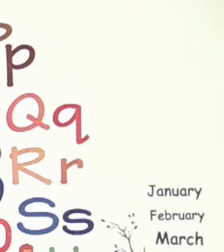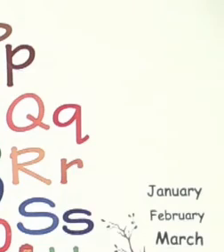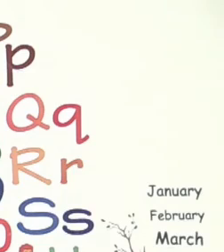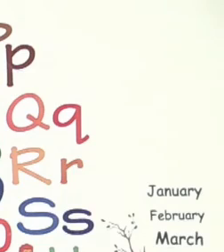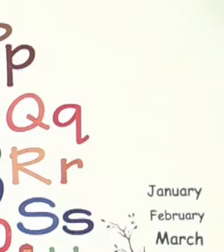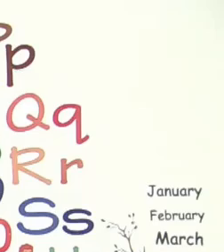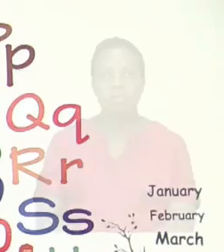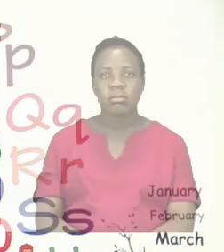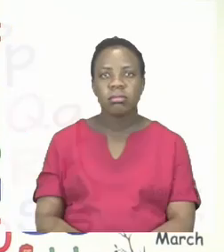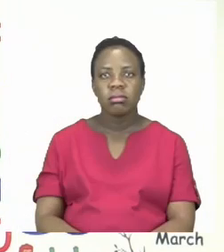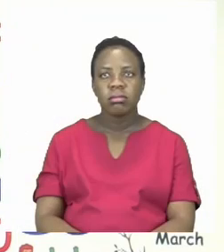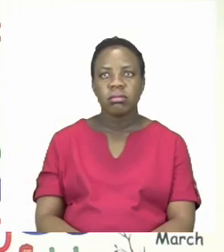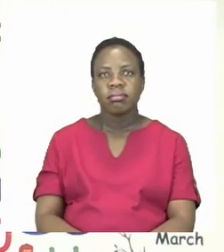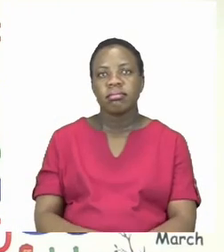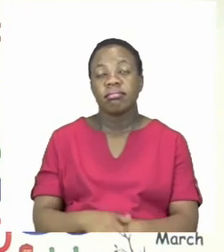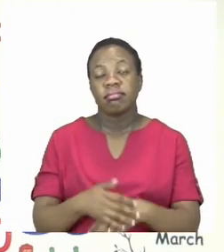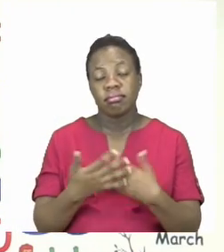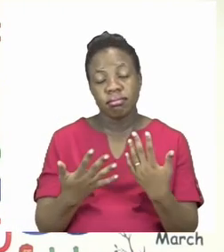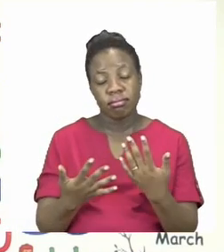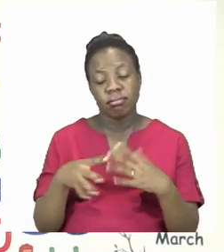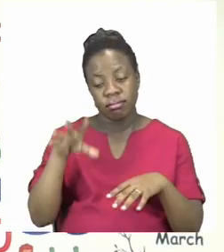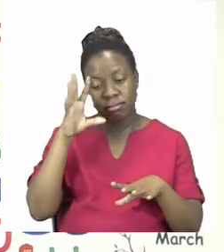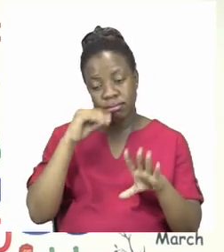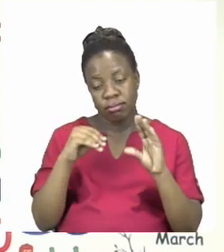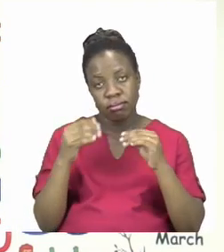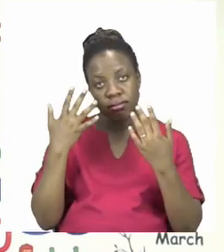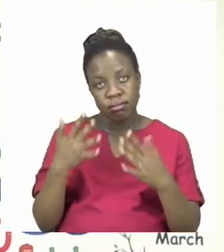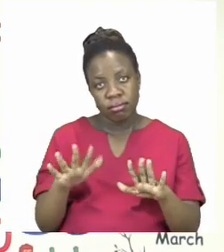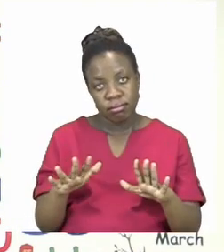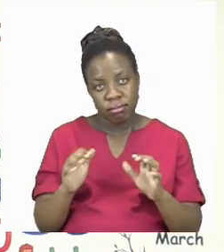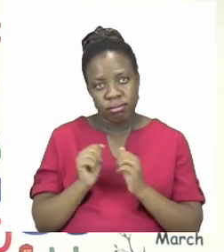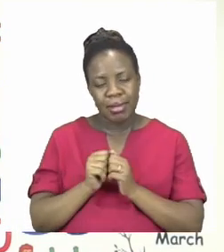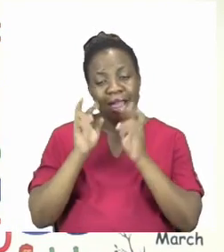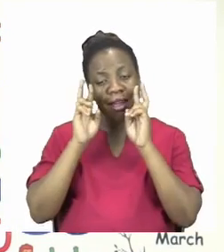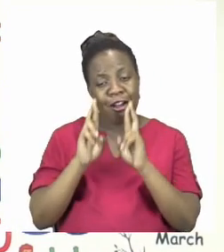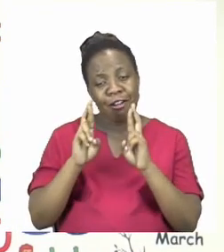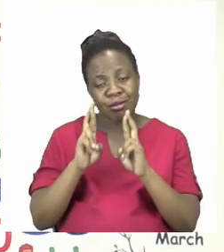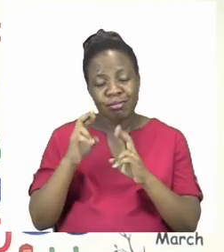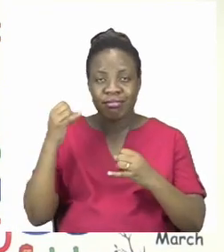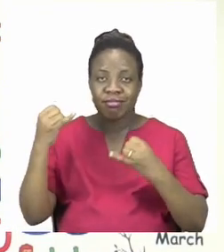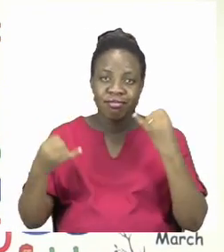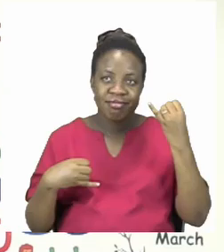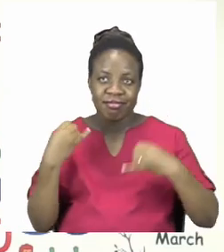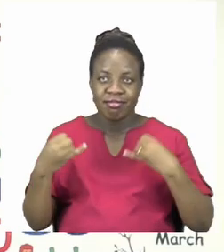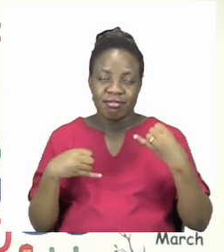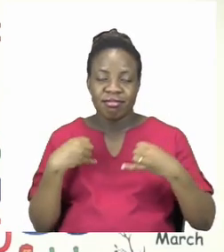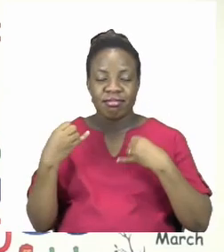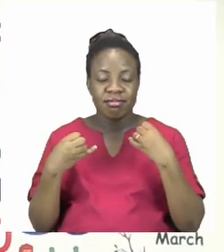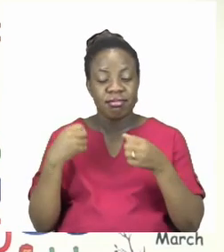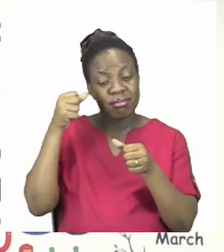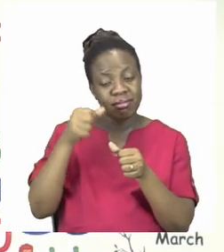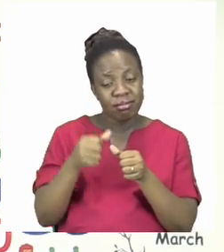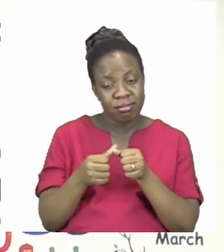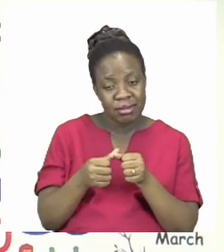Boys and girls, we have now come to the end of our lesson, and I really hope you had fun. Remember, if you're not sure